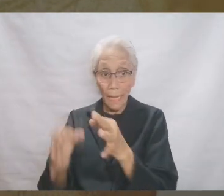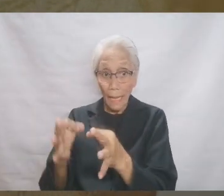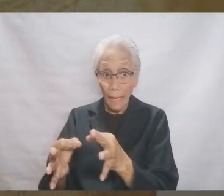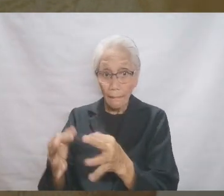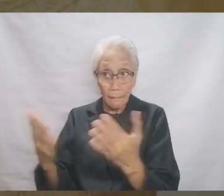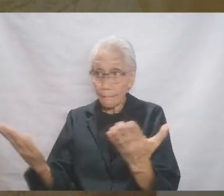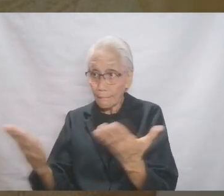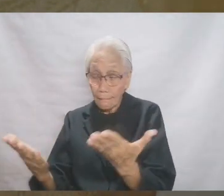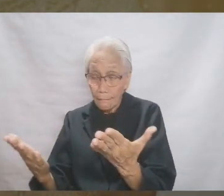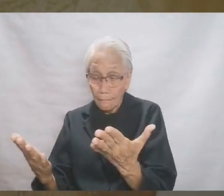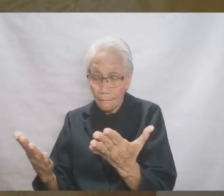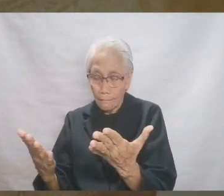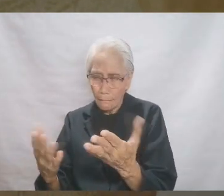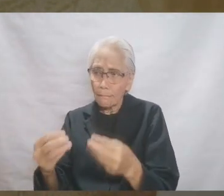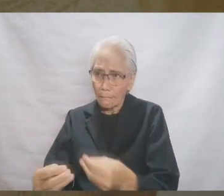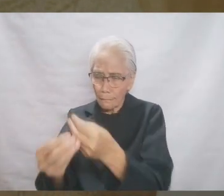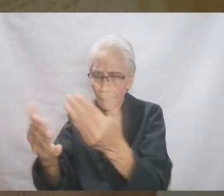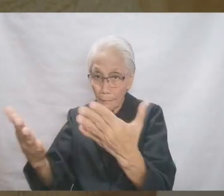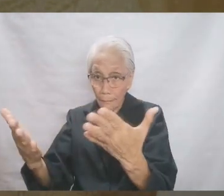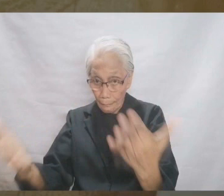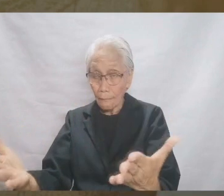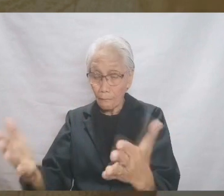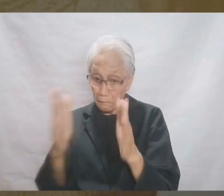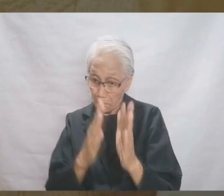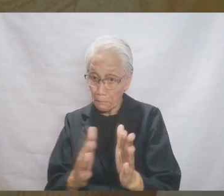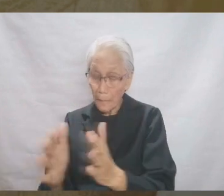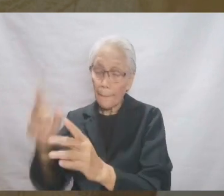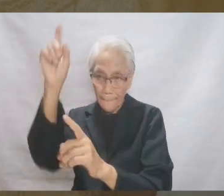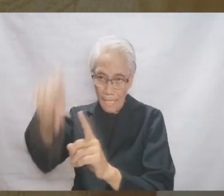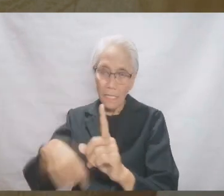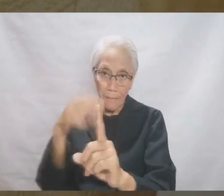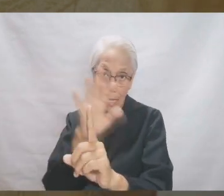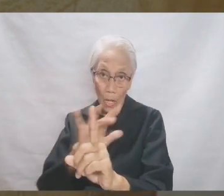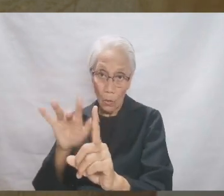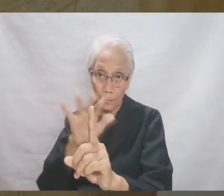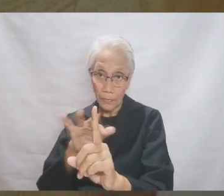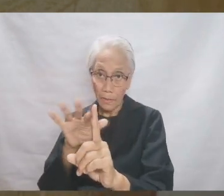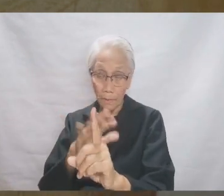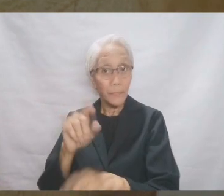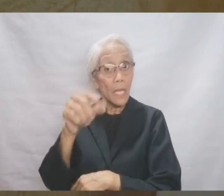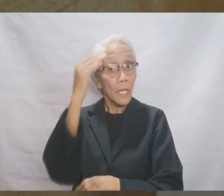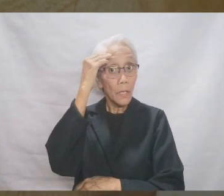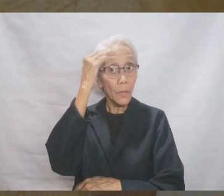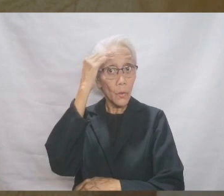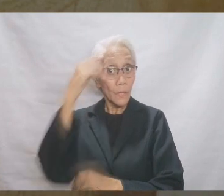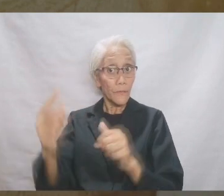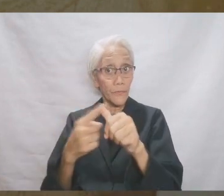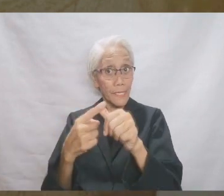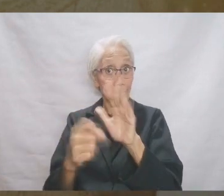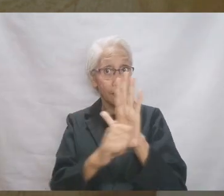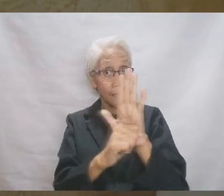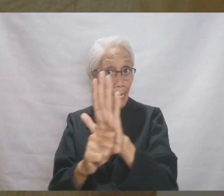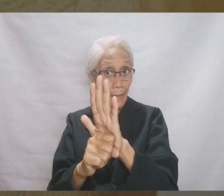this rare gift be given at all, propriety and order should be observed. Alam niyo ba